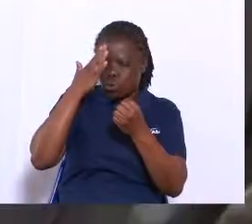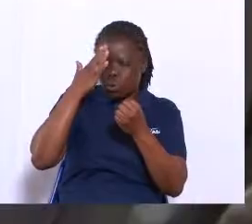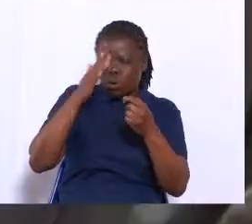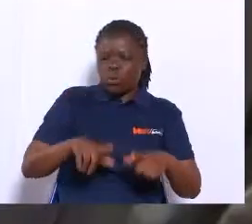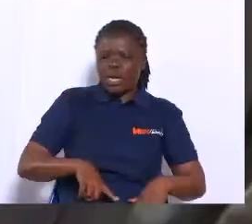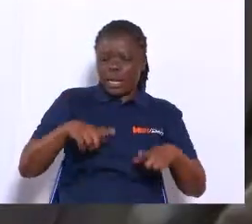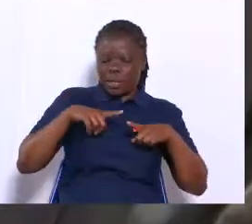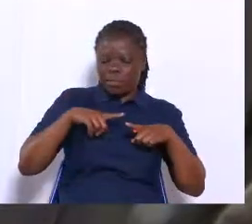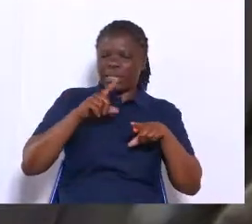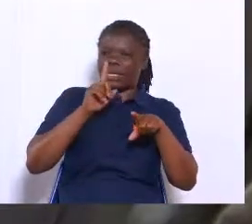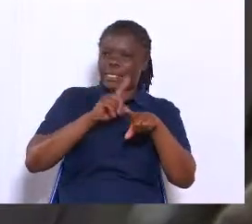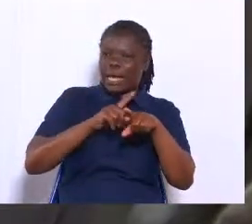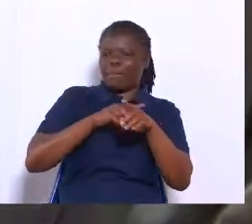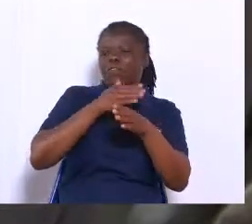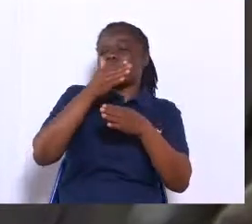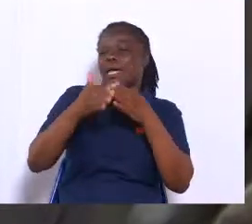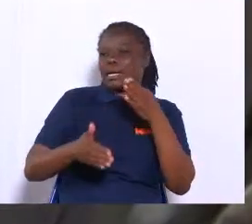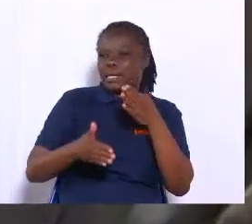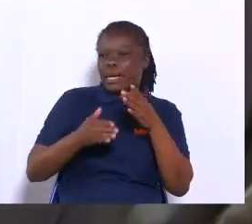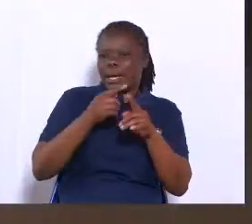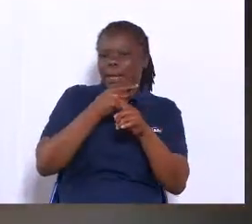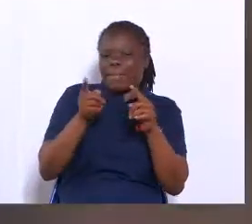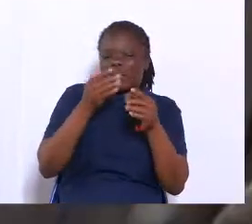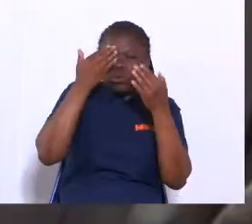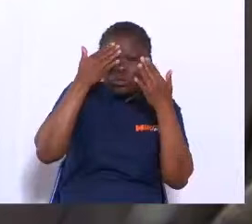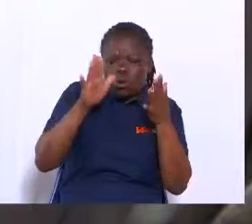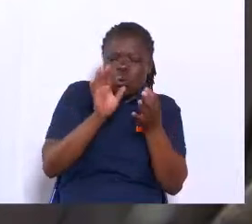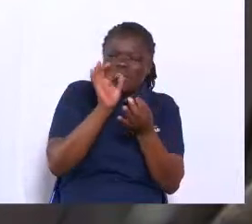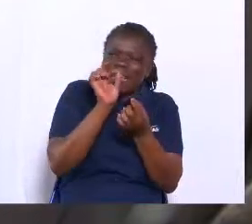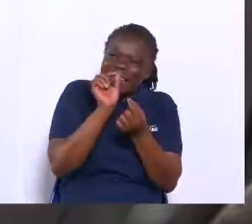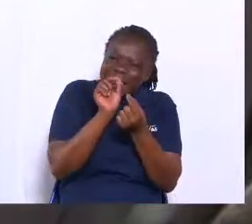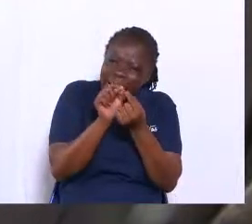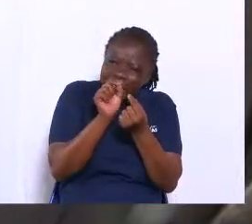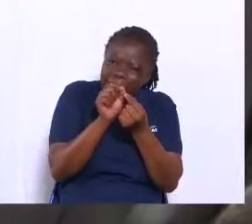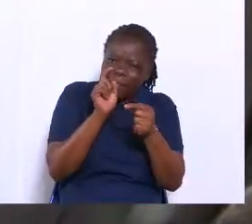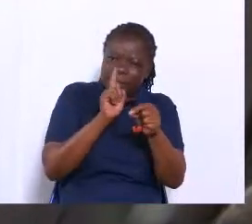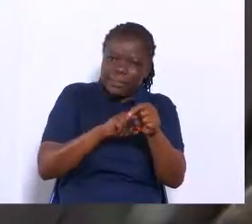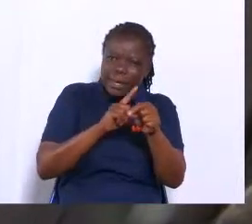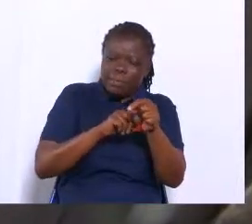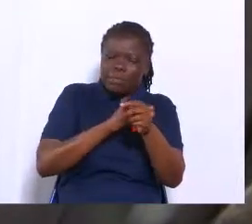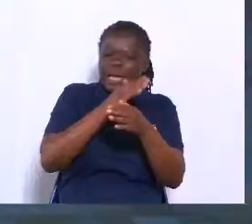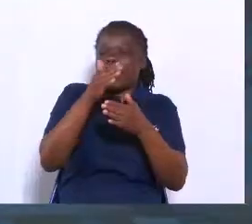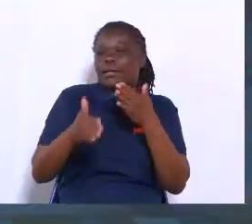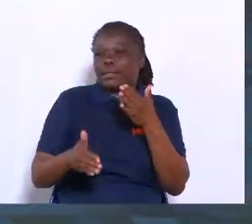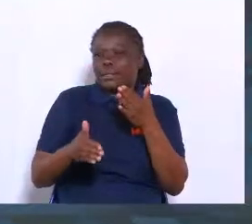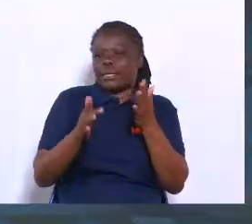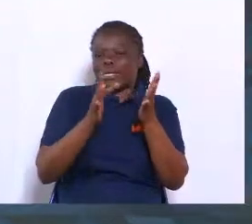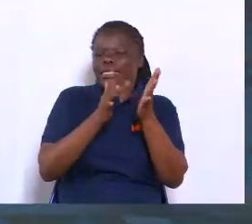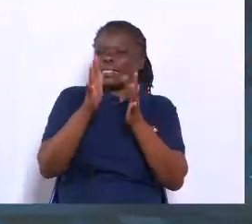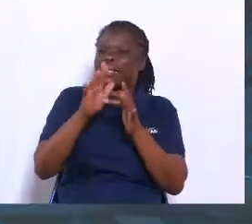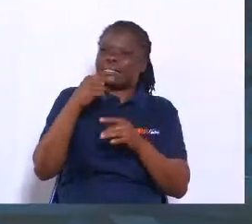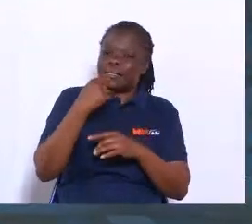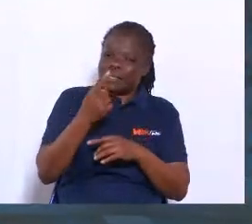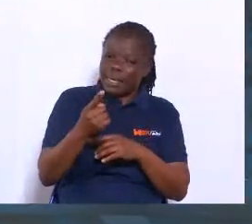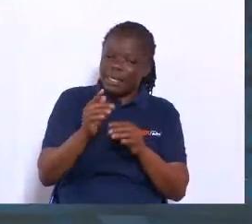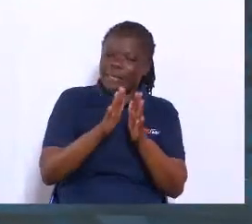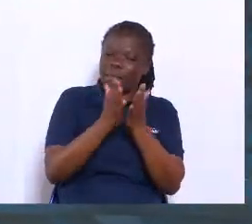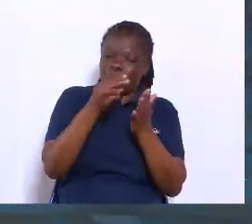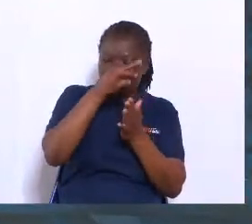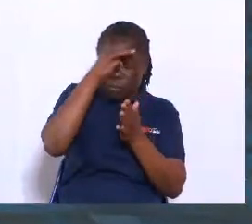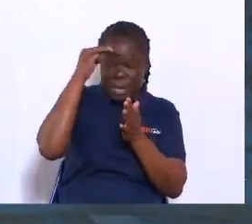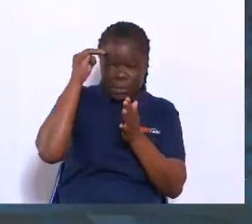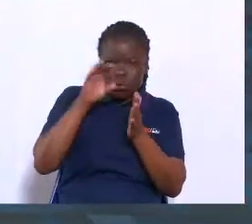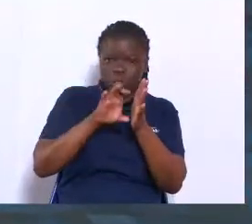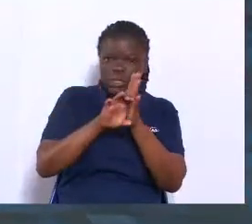end. We cannot know the exact date of the end. So Jesus says, Matthew